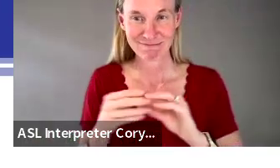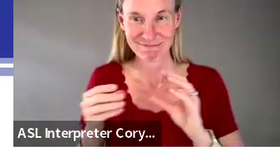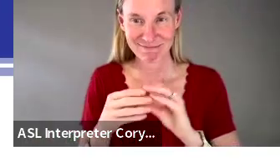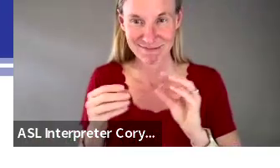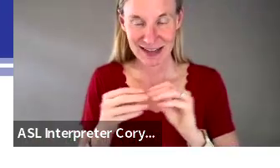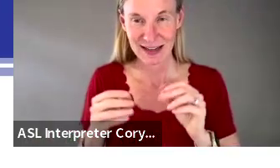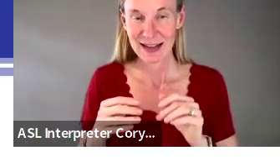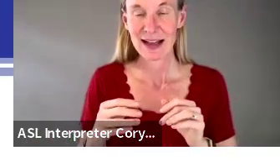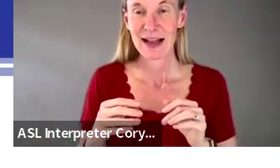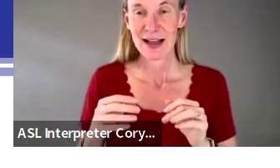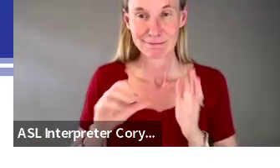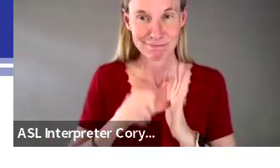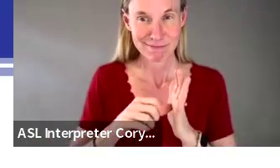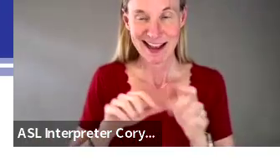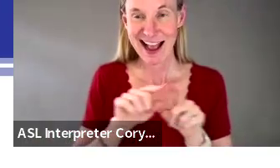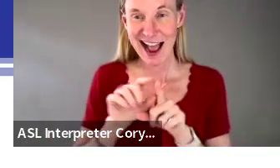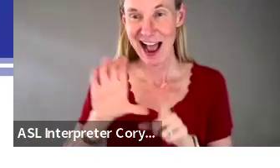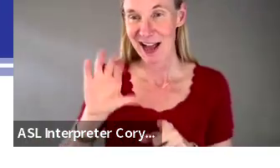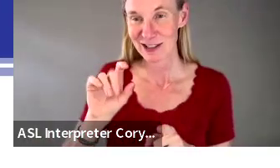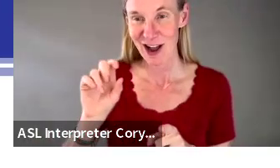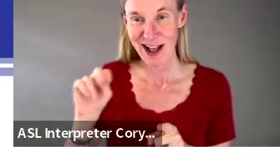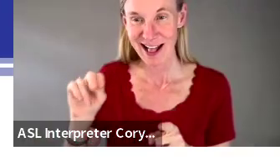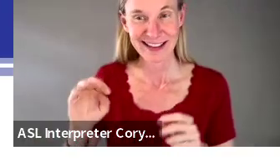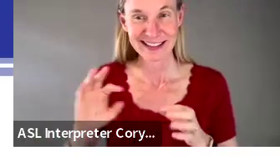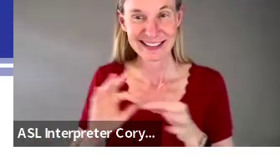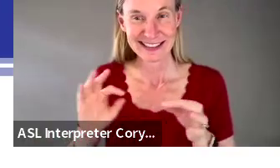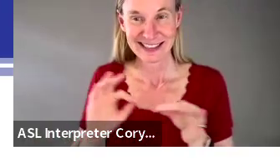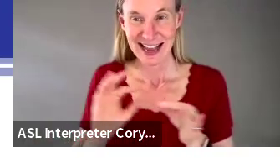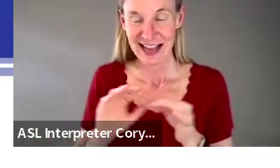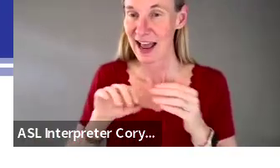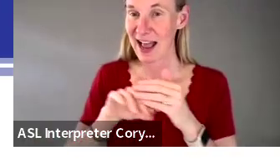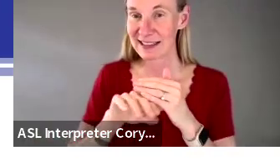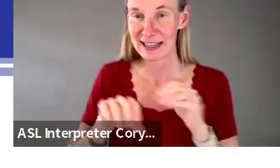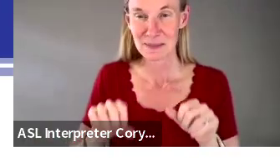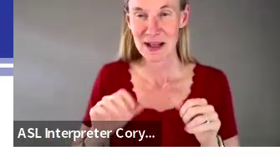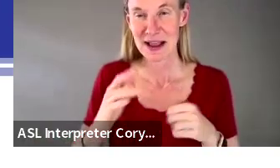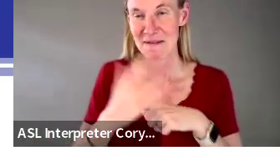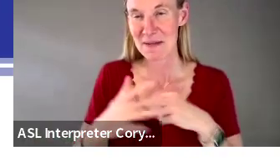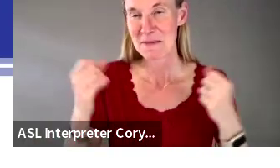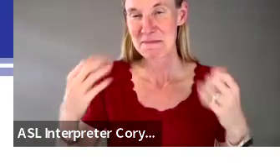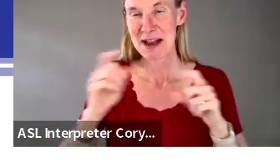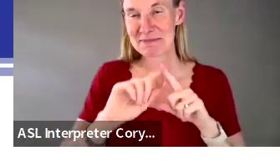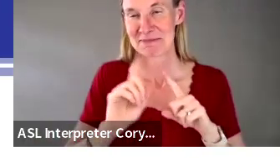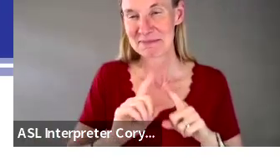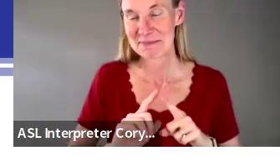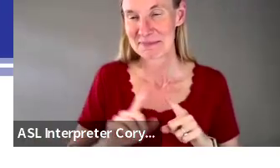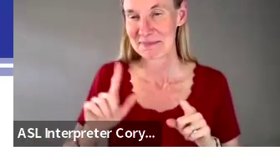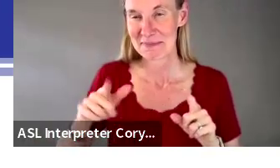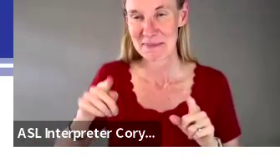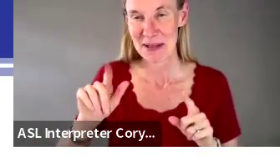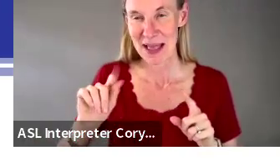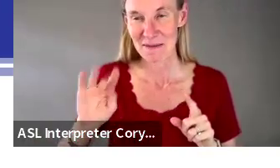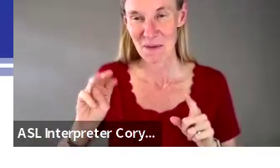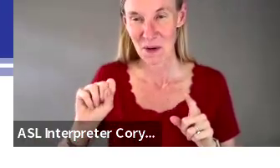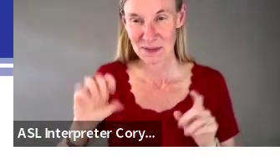the point. Accessibility is available on many different platforms. It's impossible to